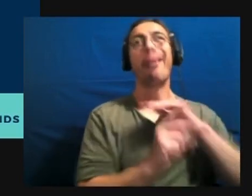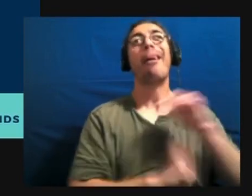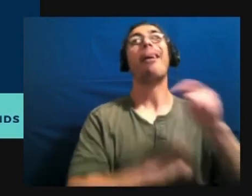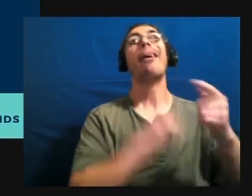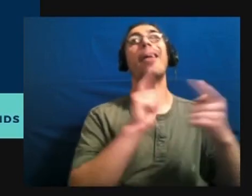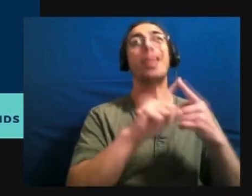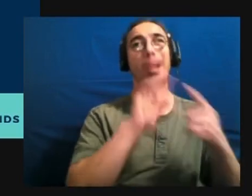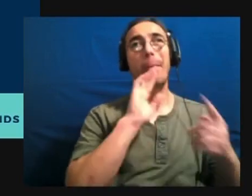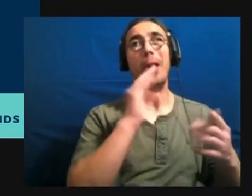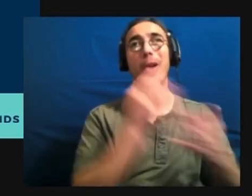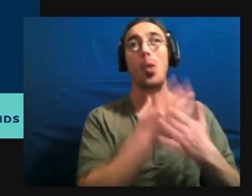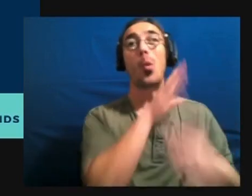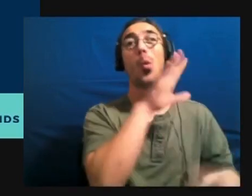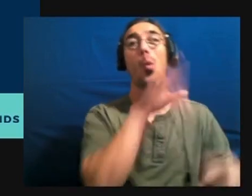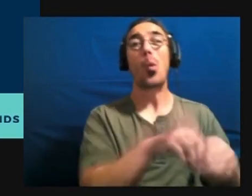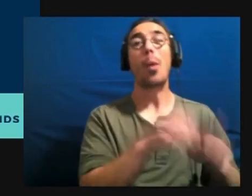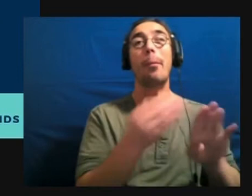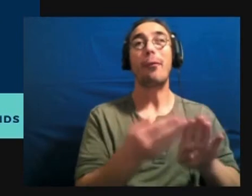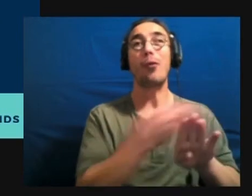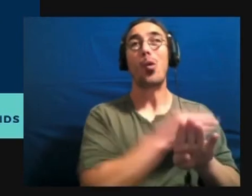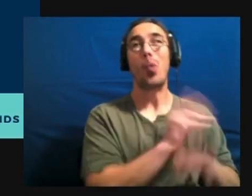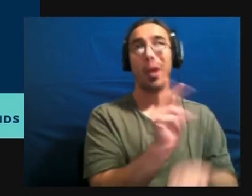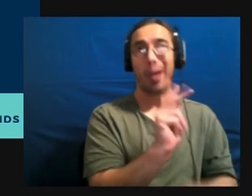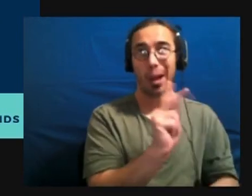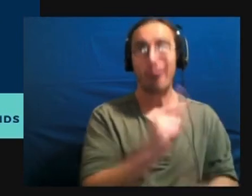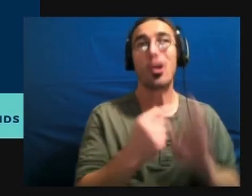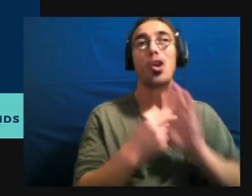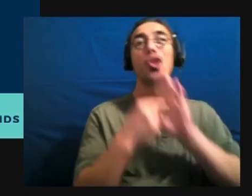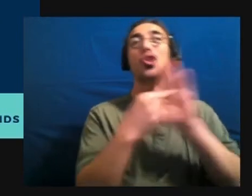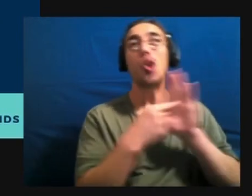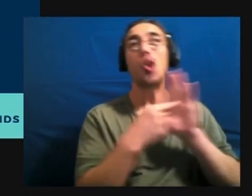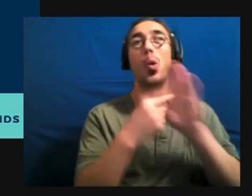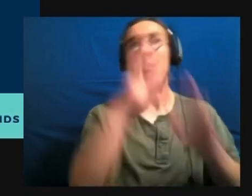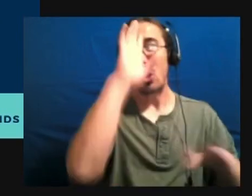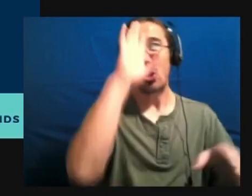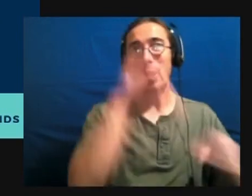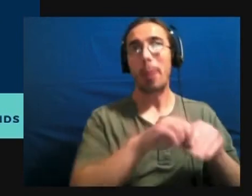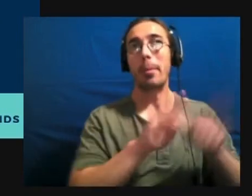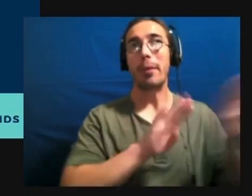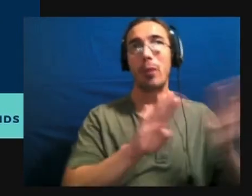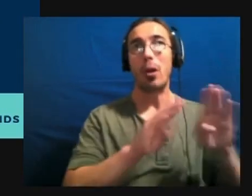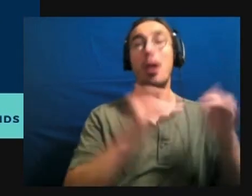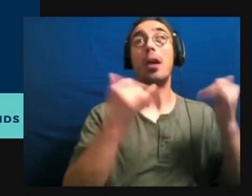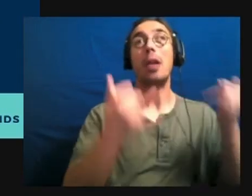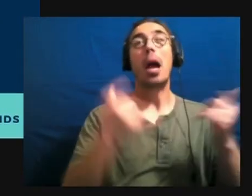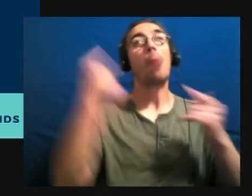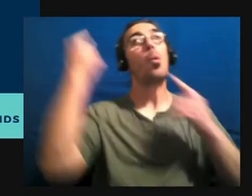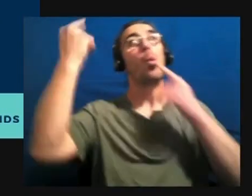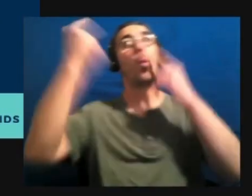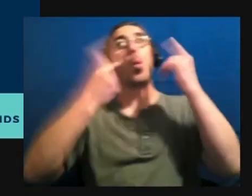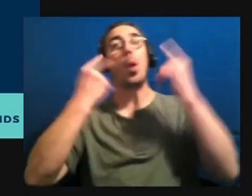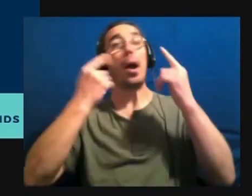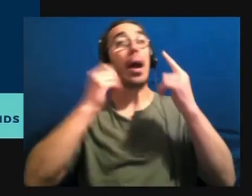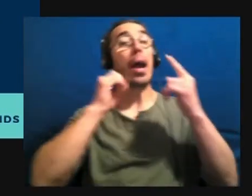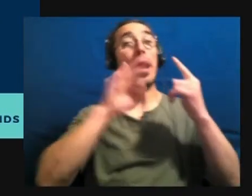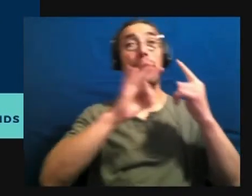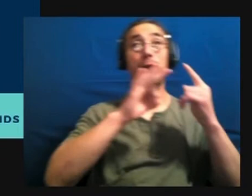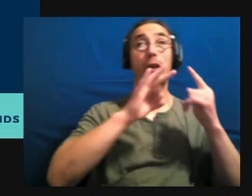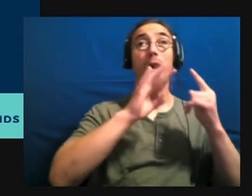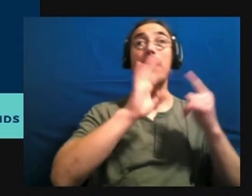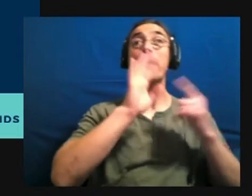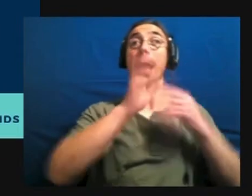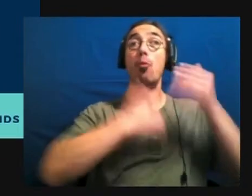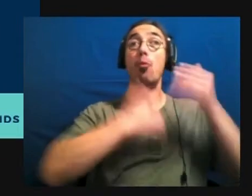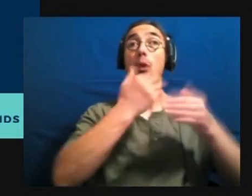in pre-K that she started showing autistic behaviors. Now I'm wondering if her backwards progress and behaviors were because